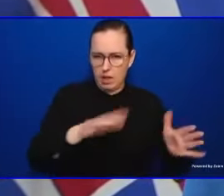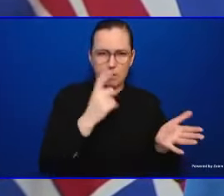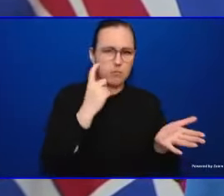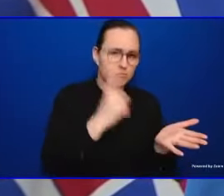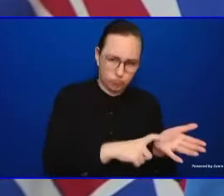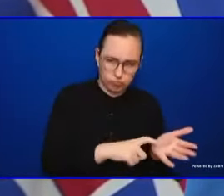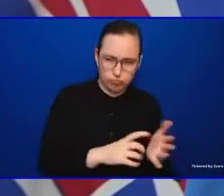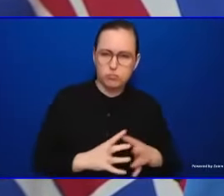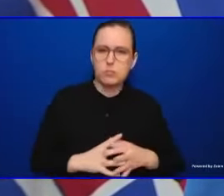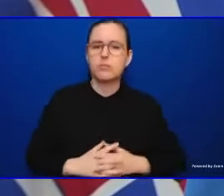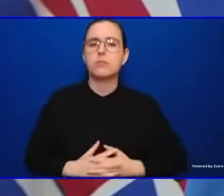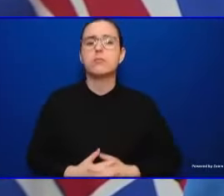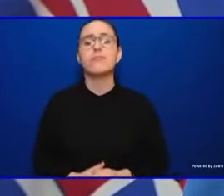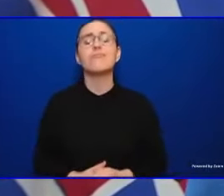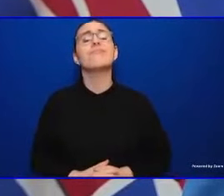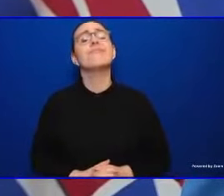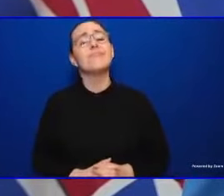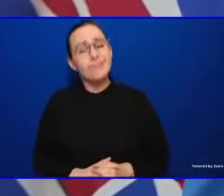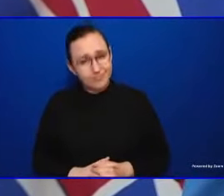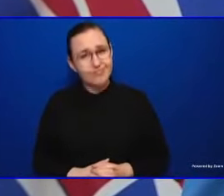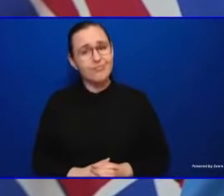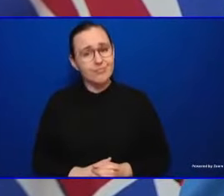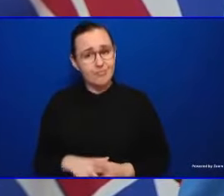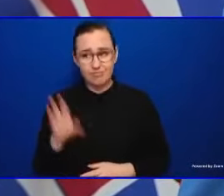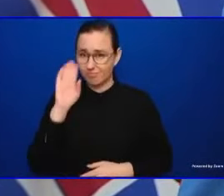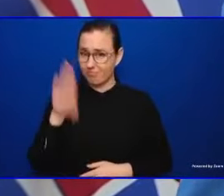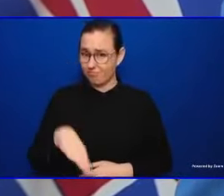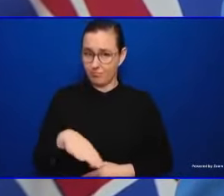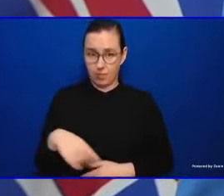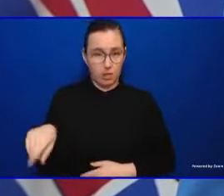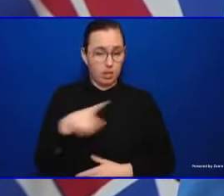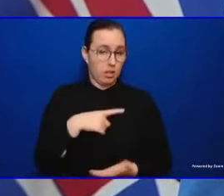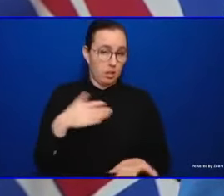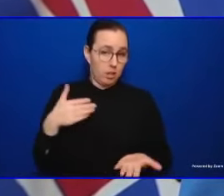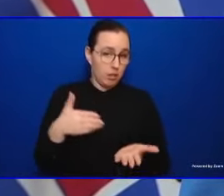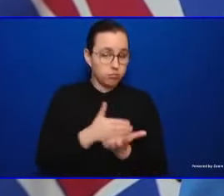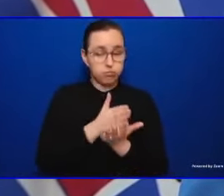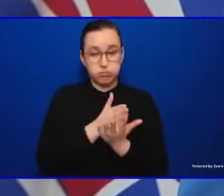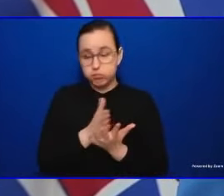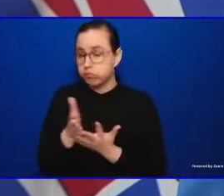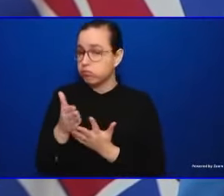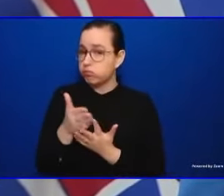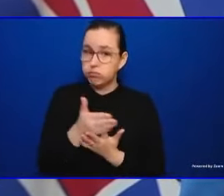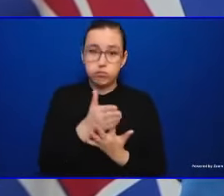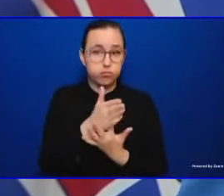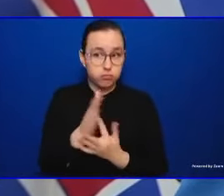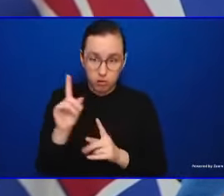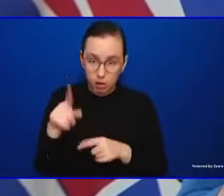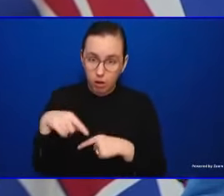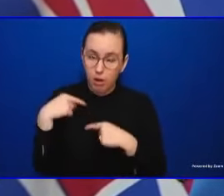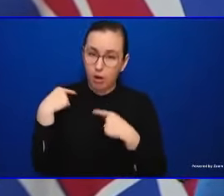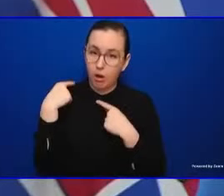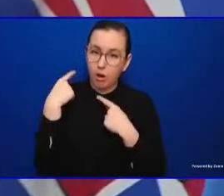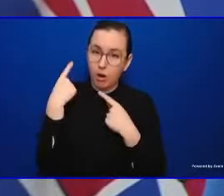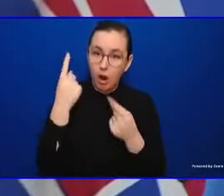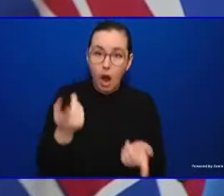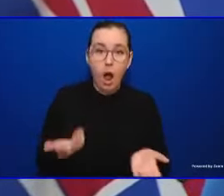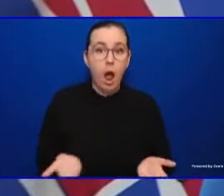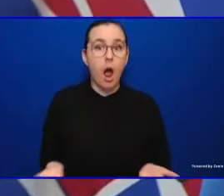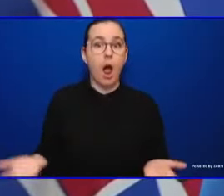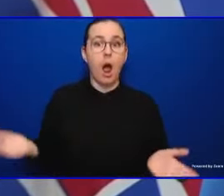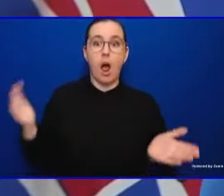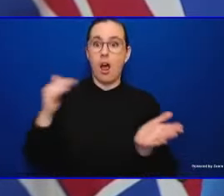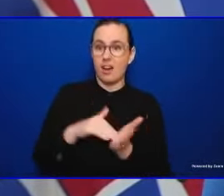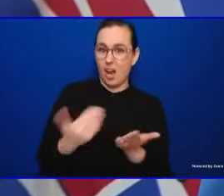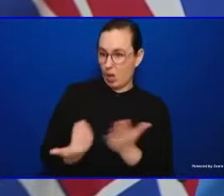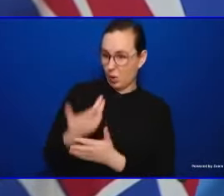ourselves again in a new and very different phase with this latest variant. You know, for younger children, going